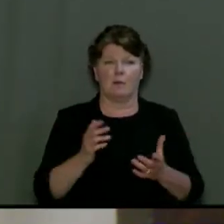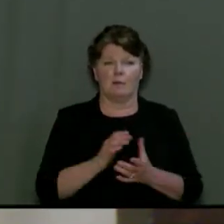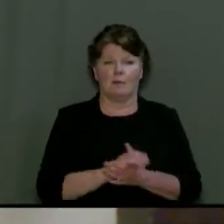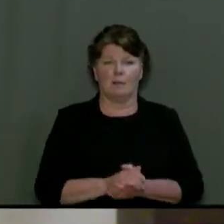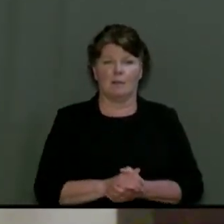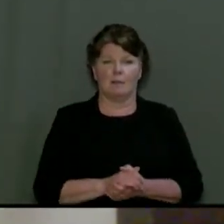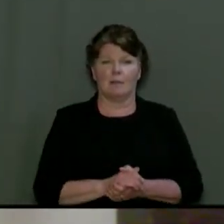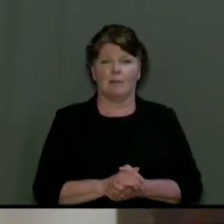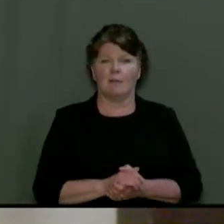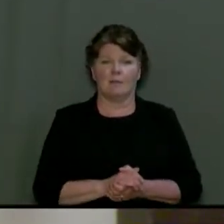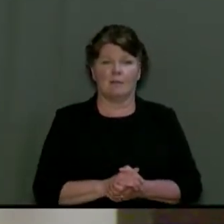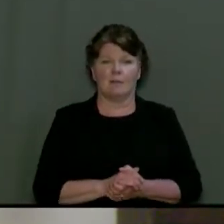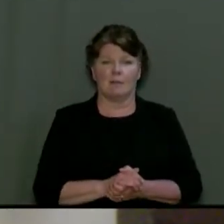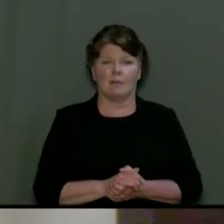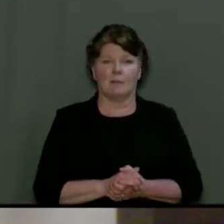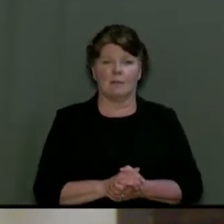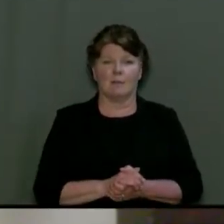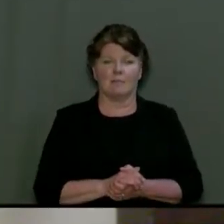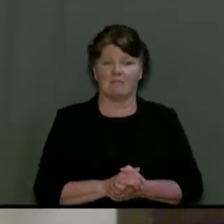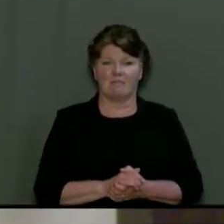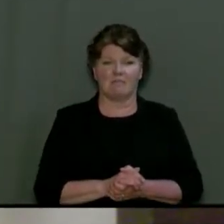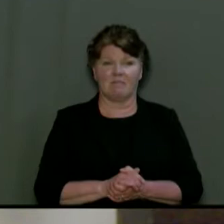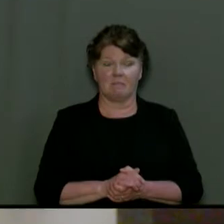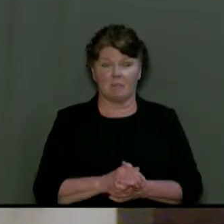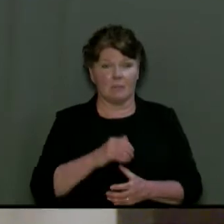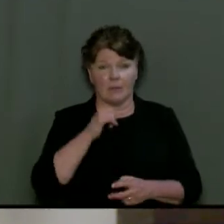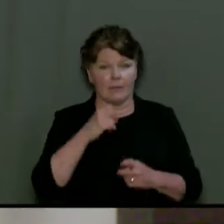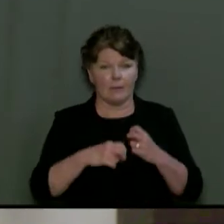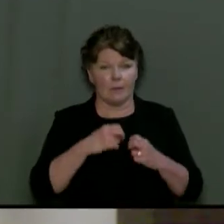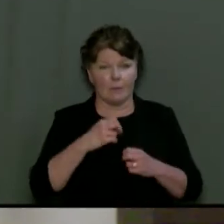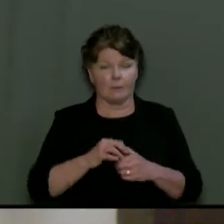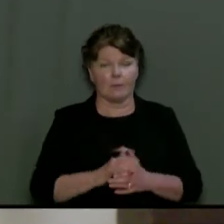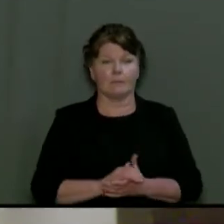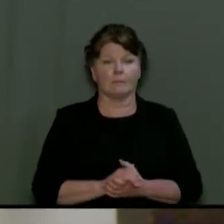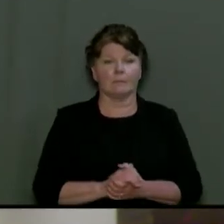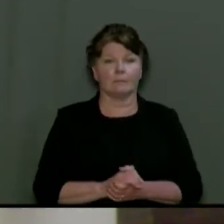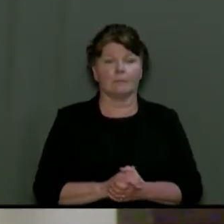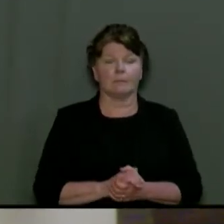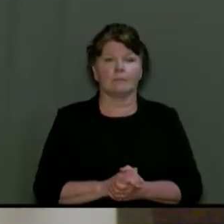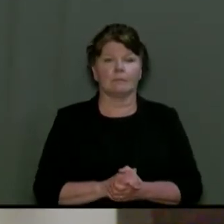Well, I don't think that'll be a problem.